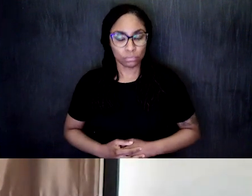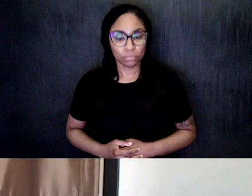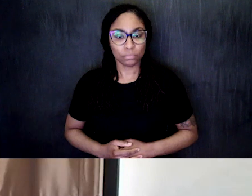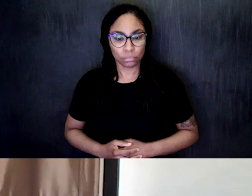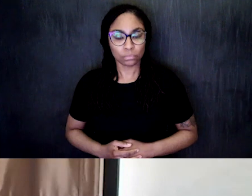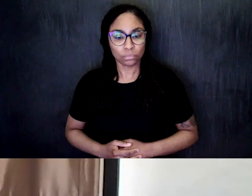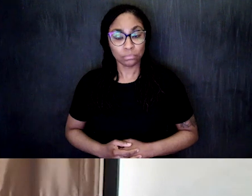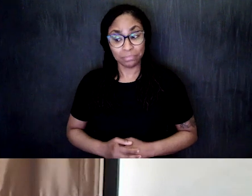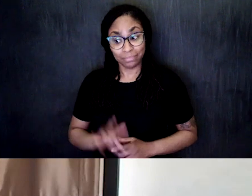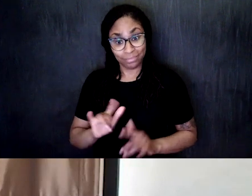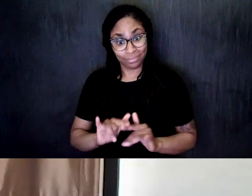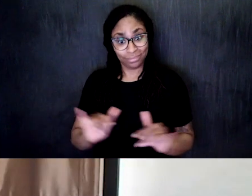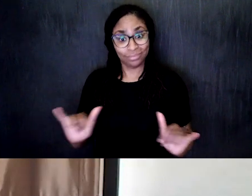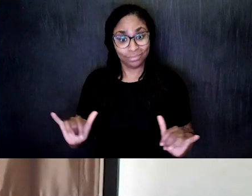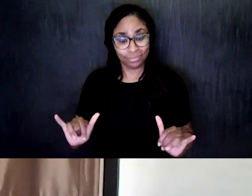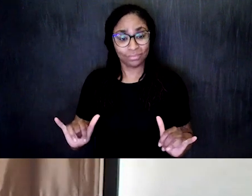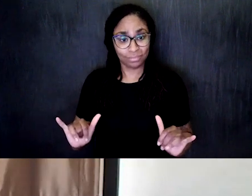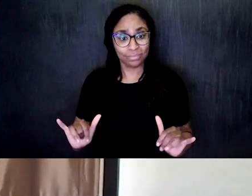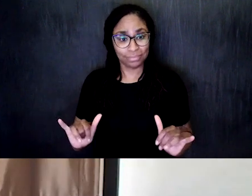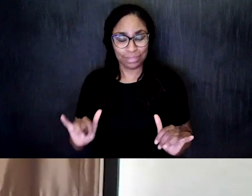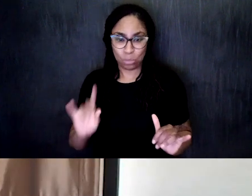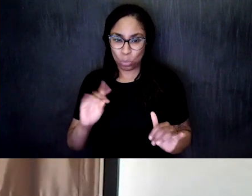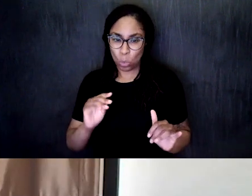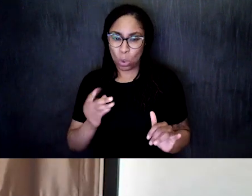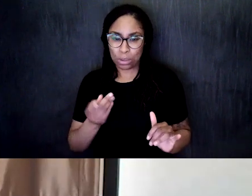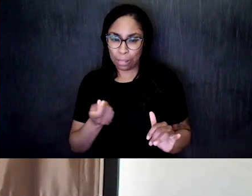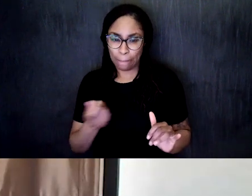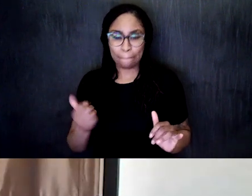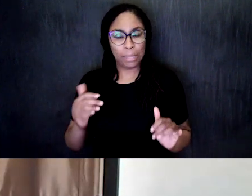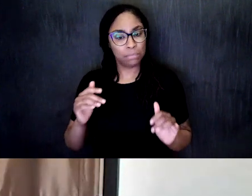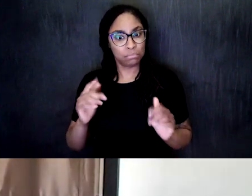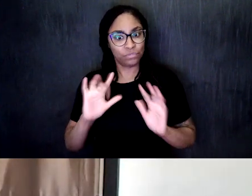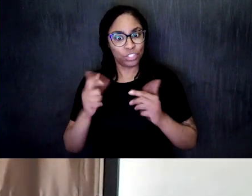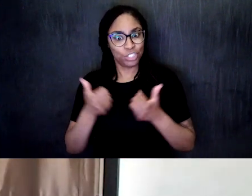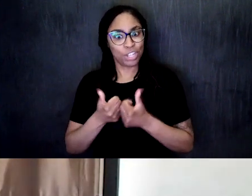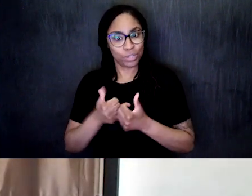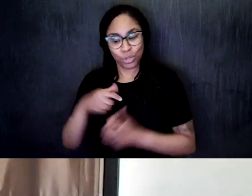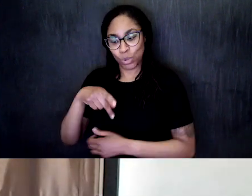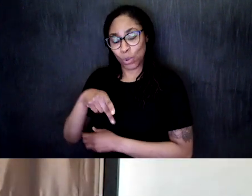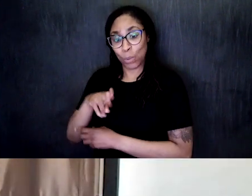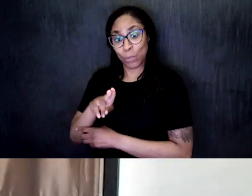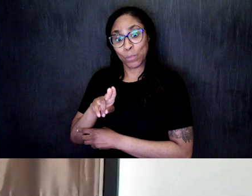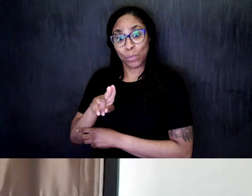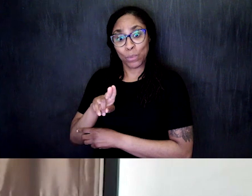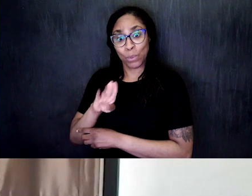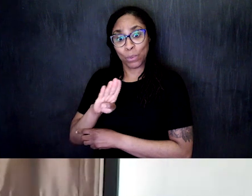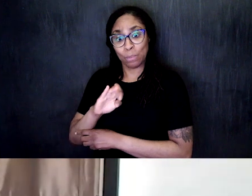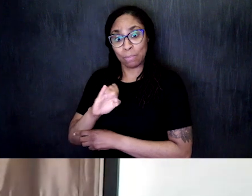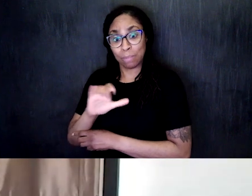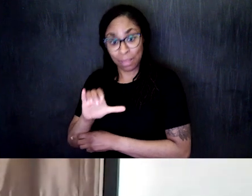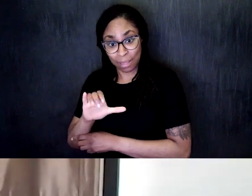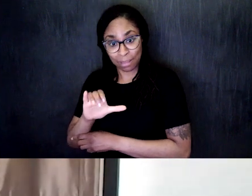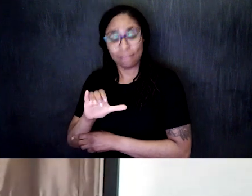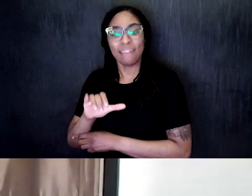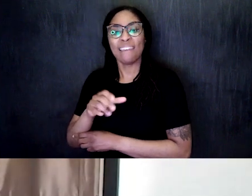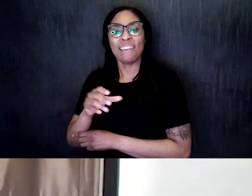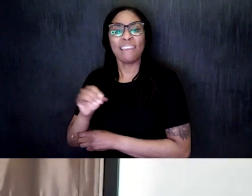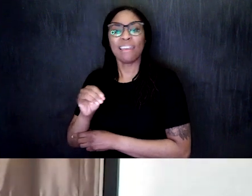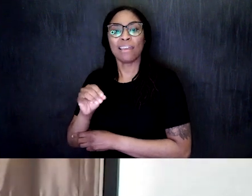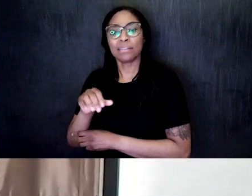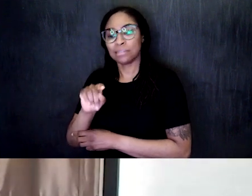And at the same time, this is a little more subtle challenge. Drop your pubic bone and your tailbone straight